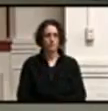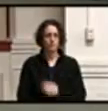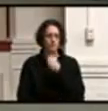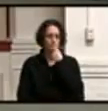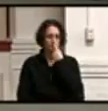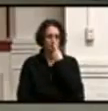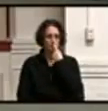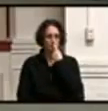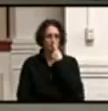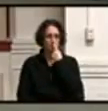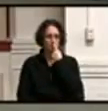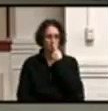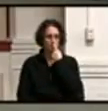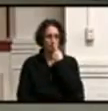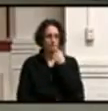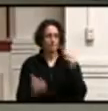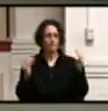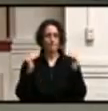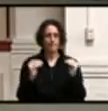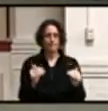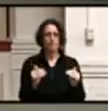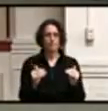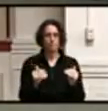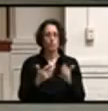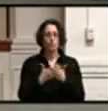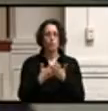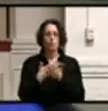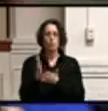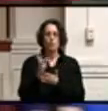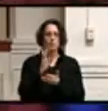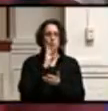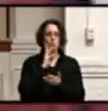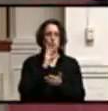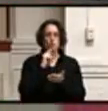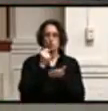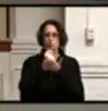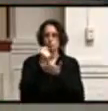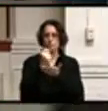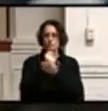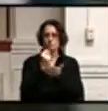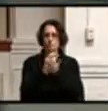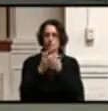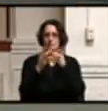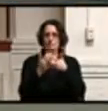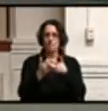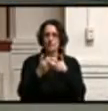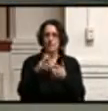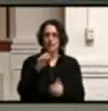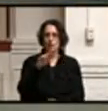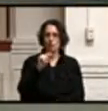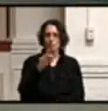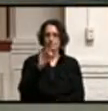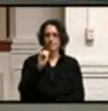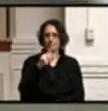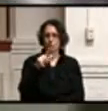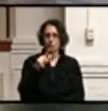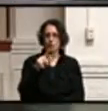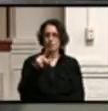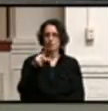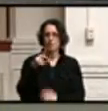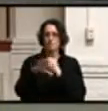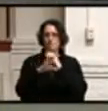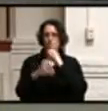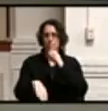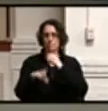the agenda is the Wastewater Treatment Plant Outfall Pipe Project. Would you like to have a